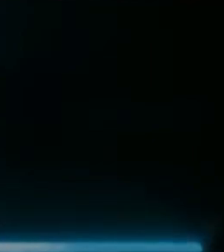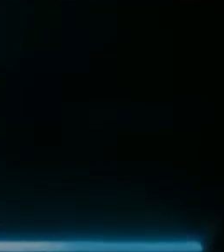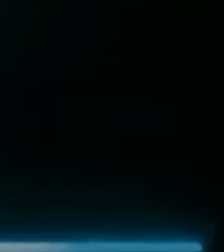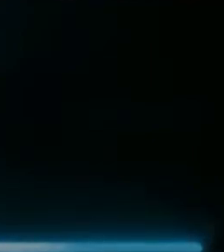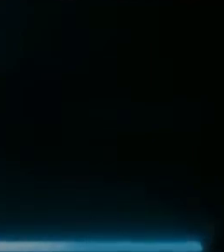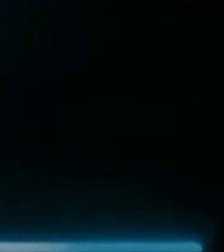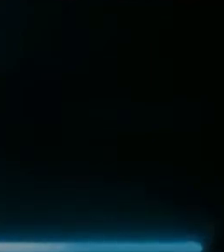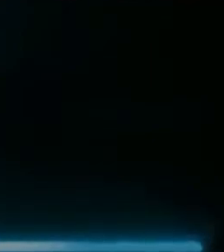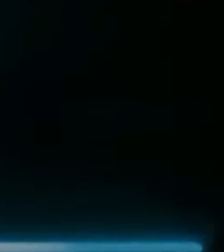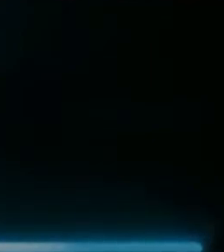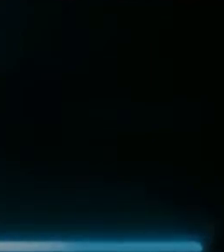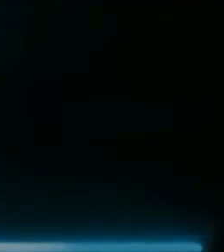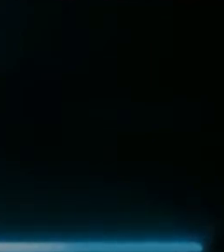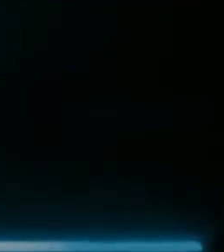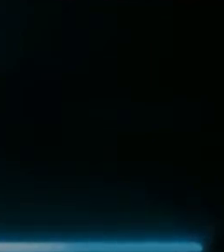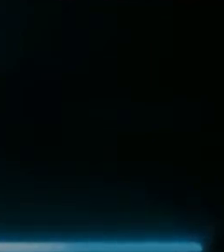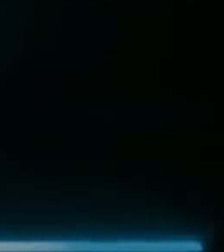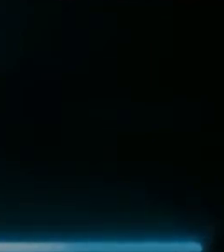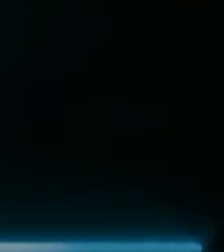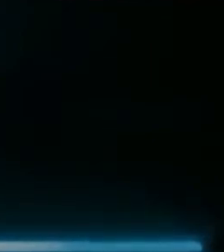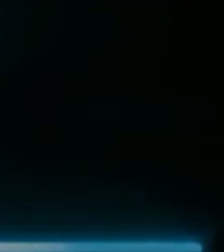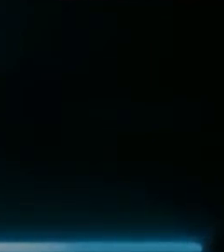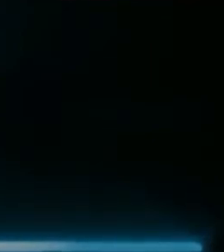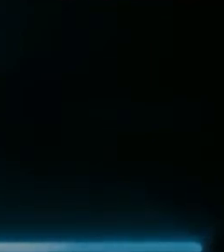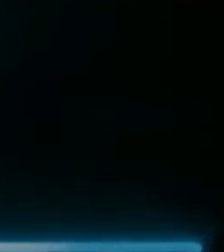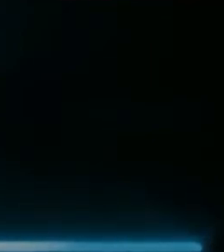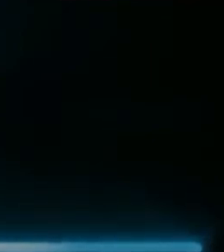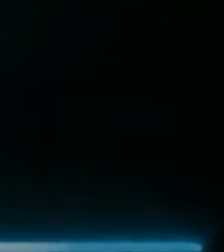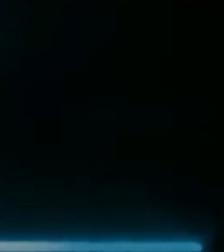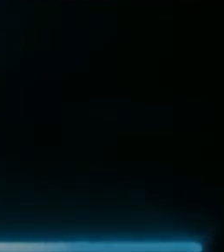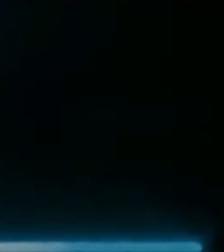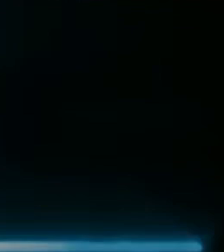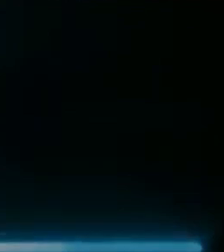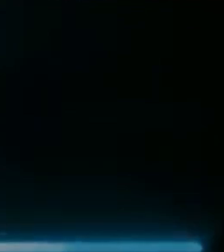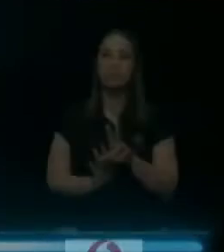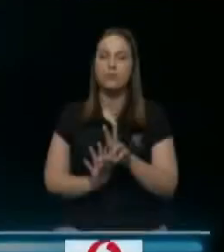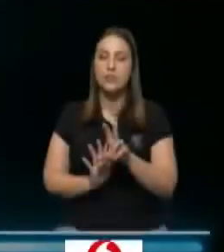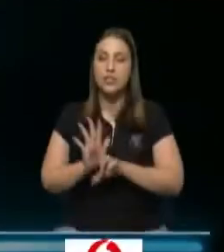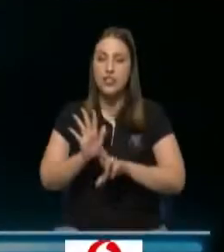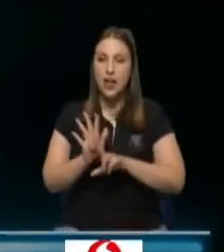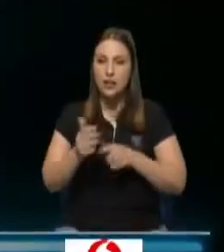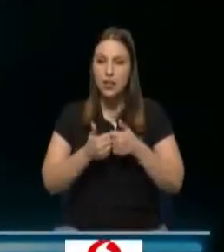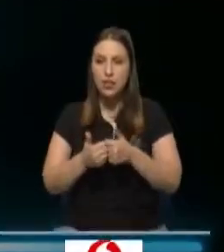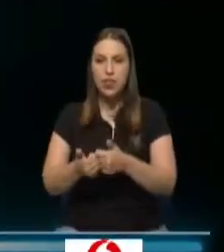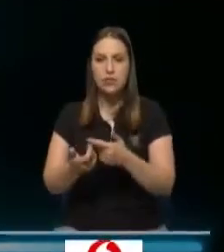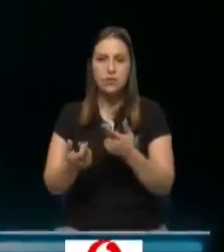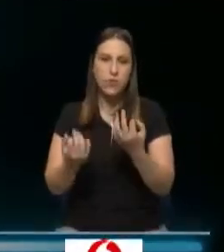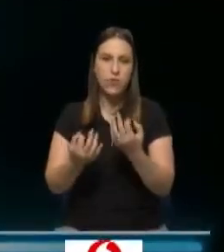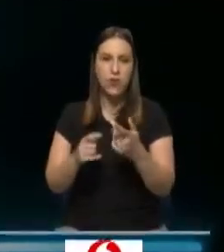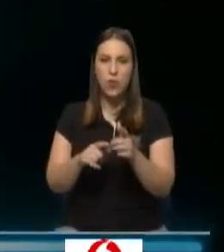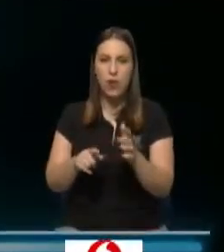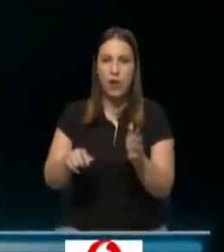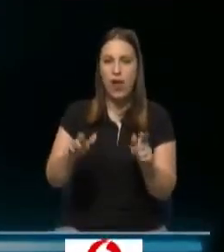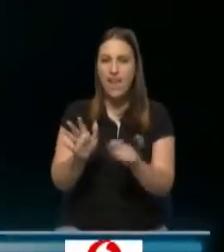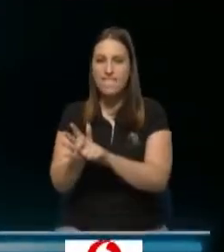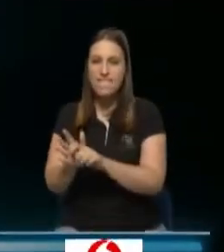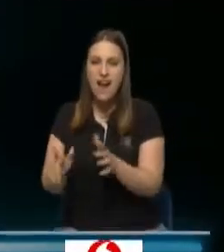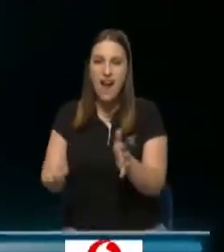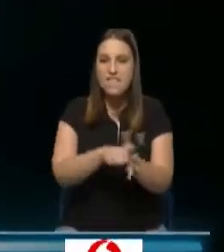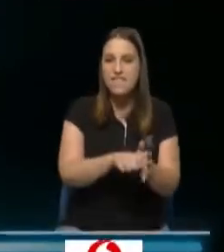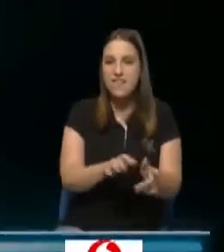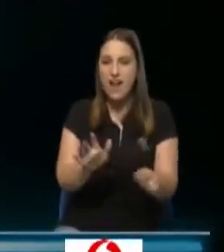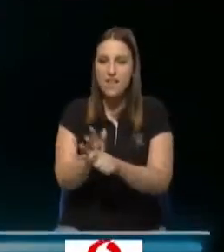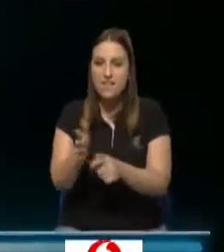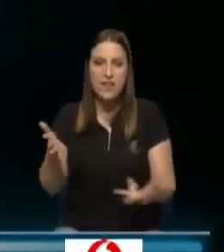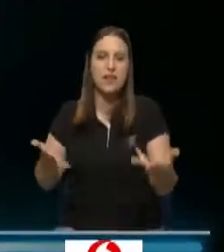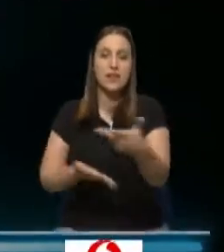So the responsibilities are imputed to you. So there was a kind of